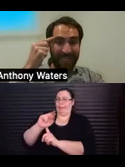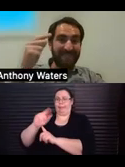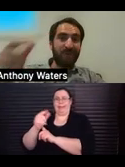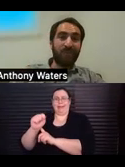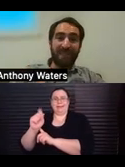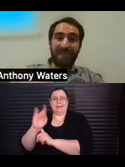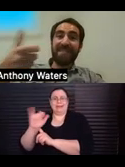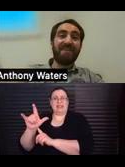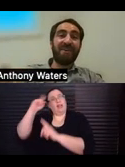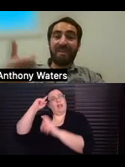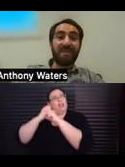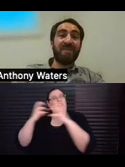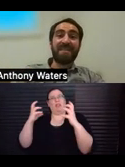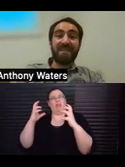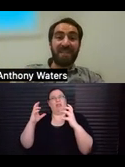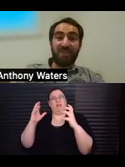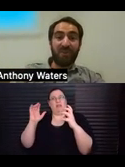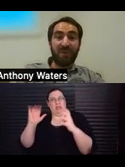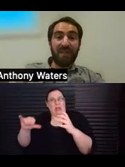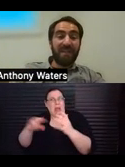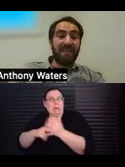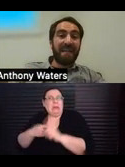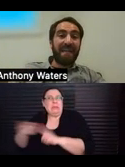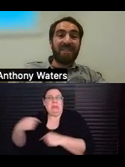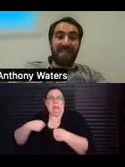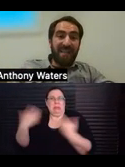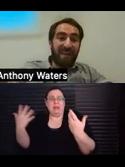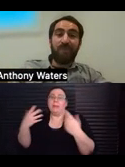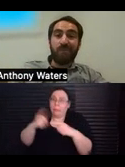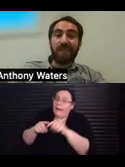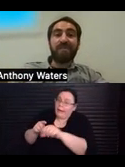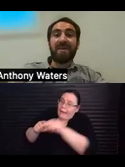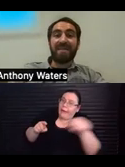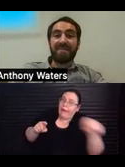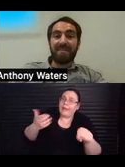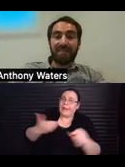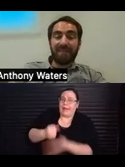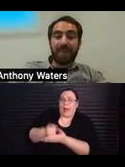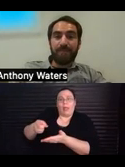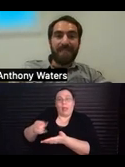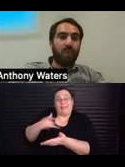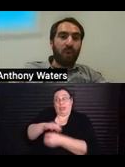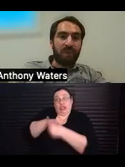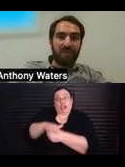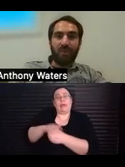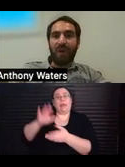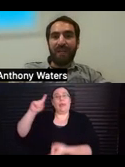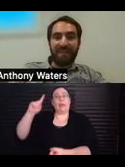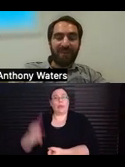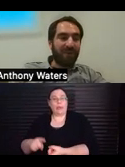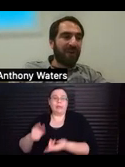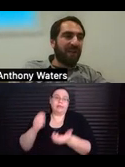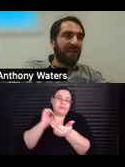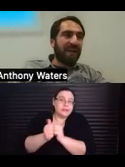their mind that they don't realize that there are all these other things that they do that actually help them relieve stress. like sports or